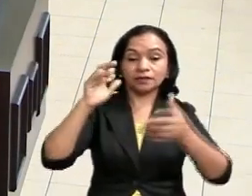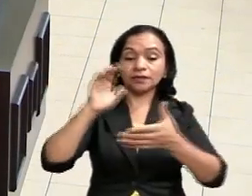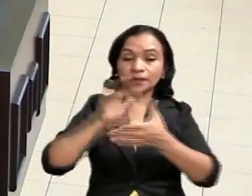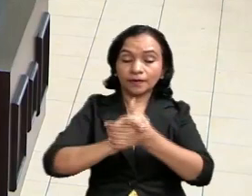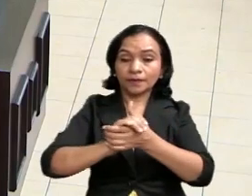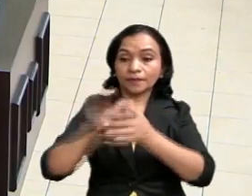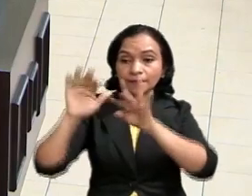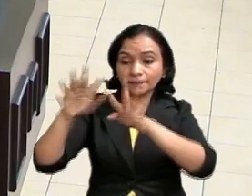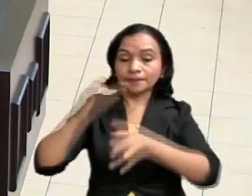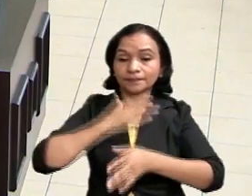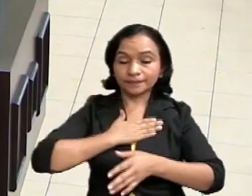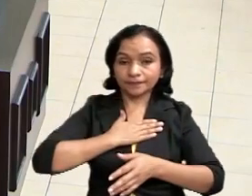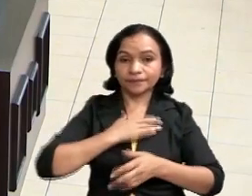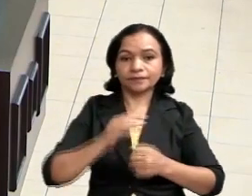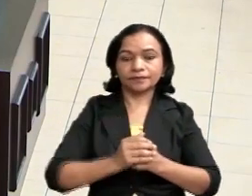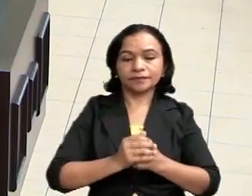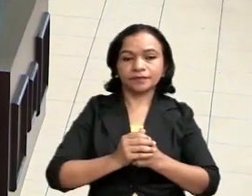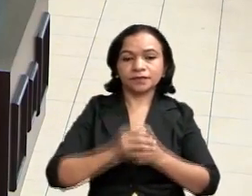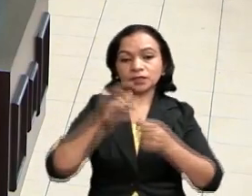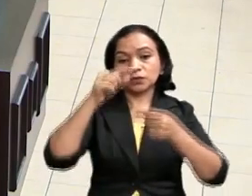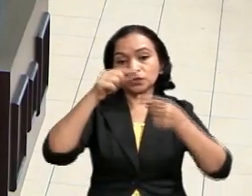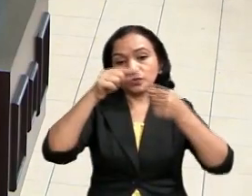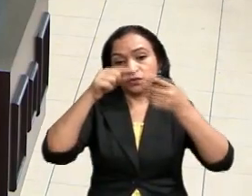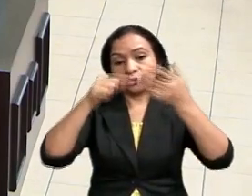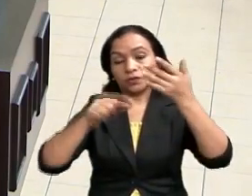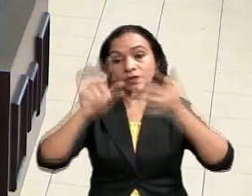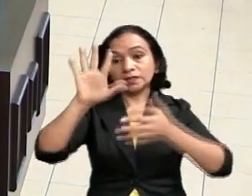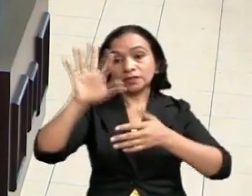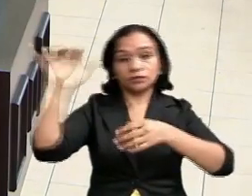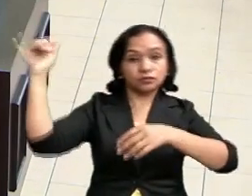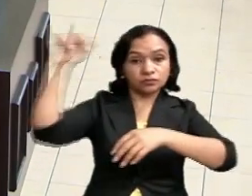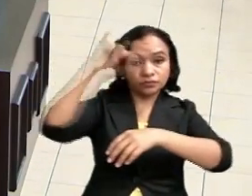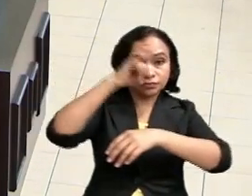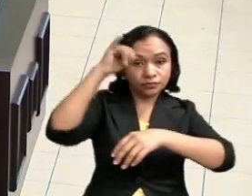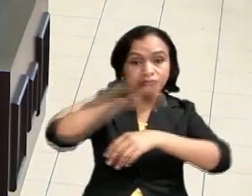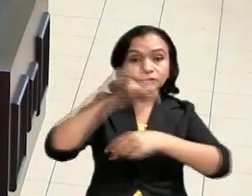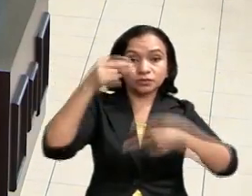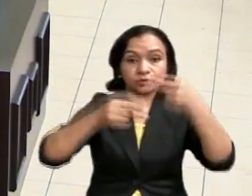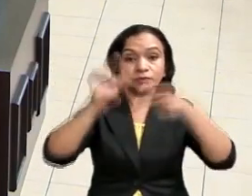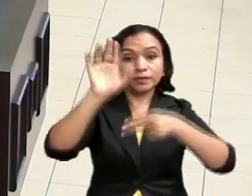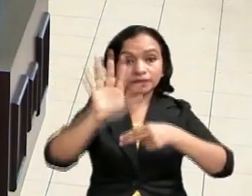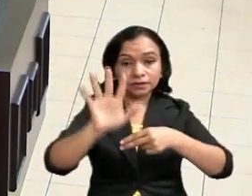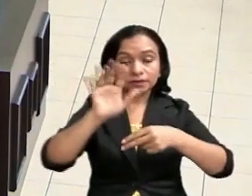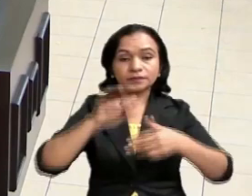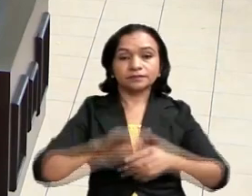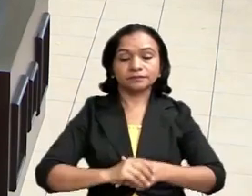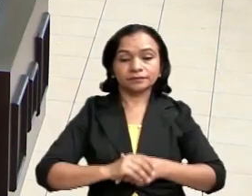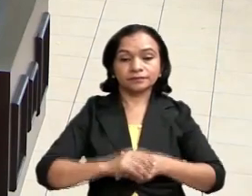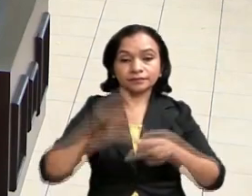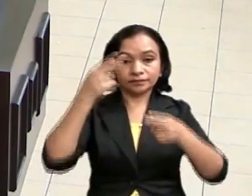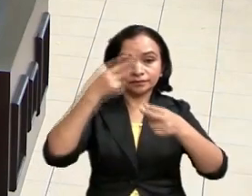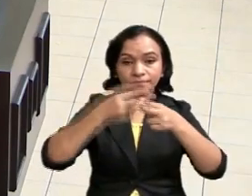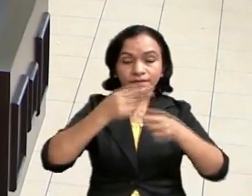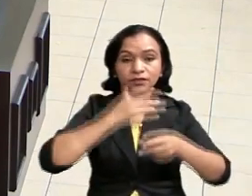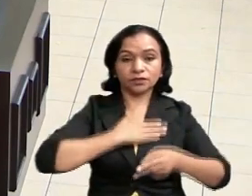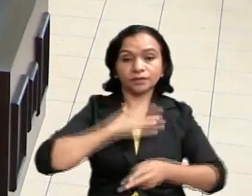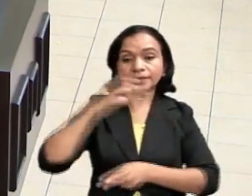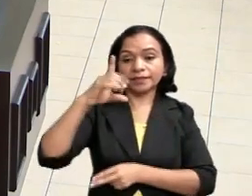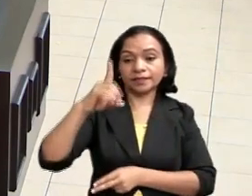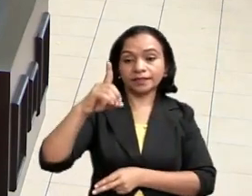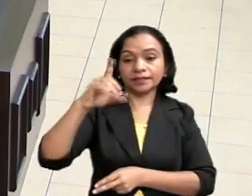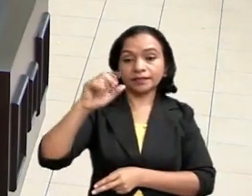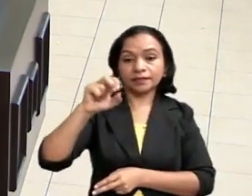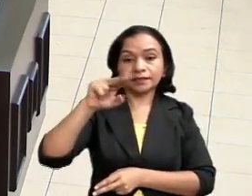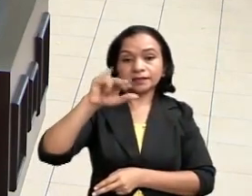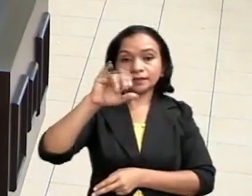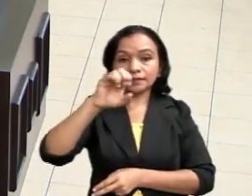here. Esto es nuestro quinto viaje aquí. My name is Dan Burrit. Mi nombre es Daniel Burrit. And my wife and I